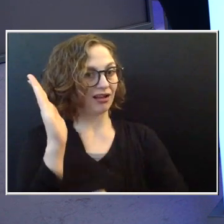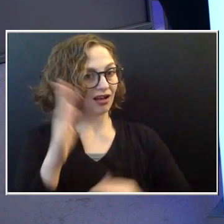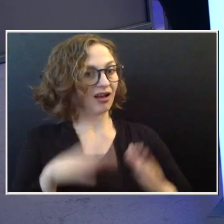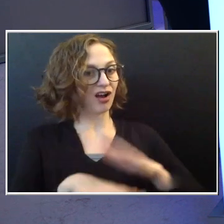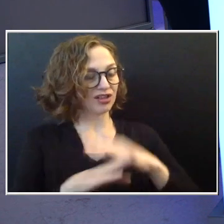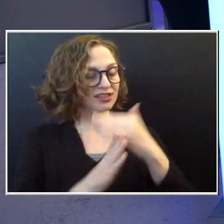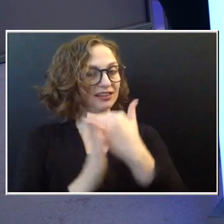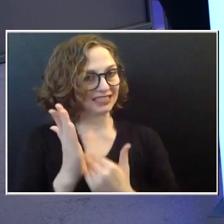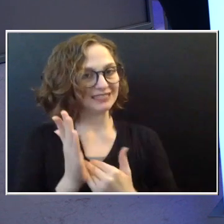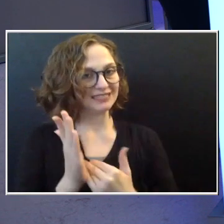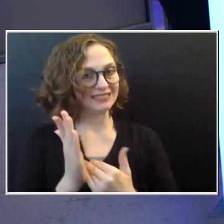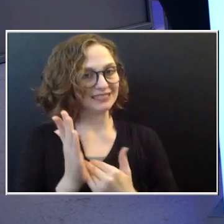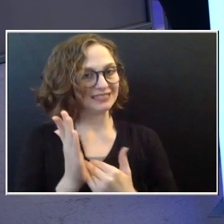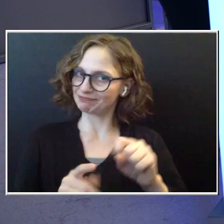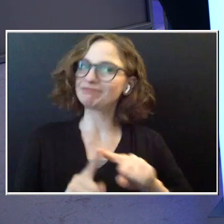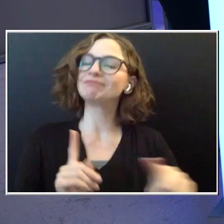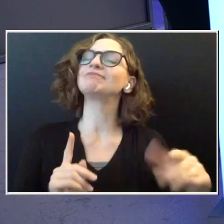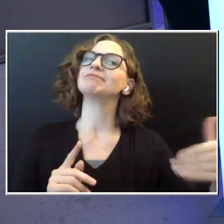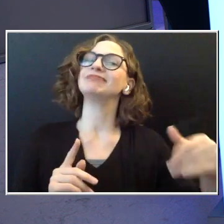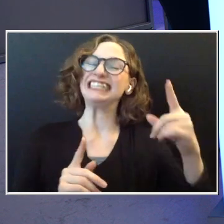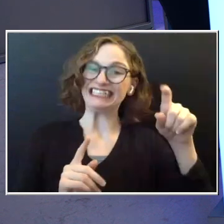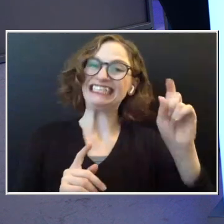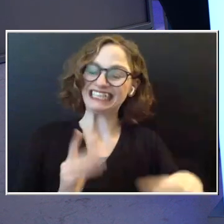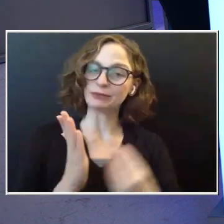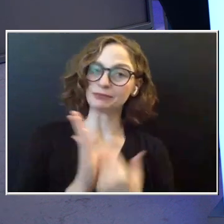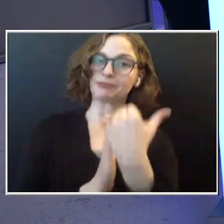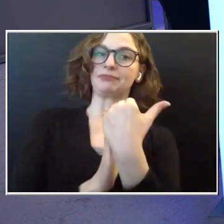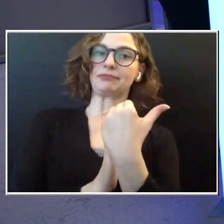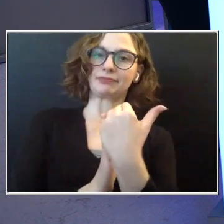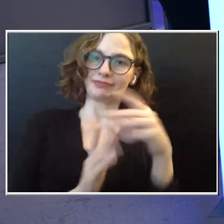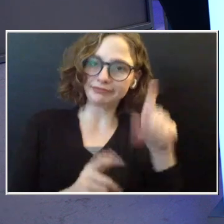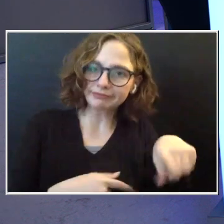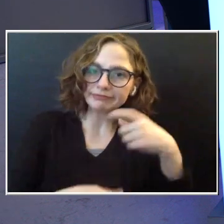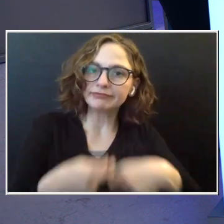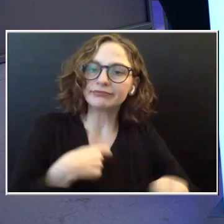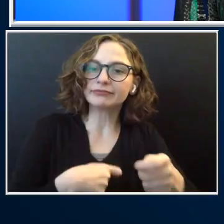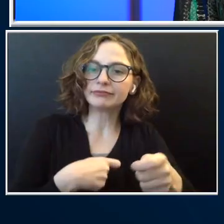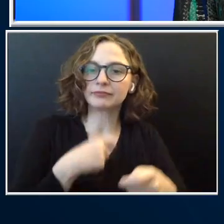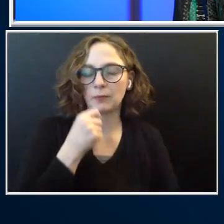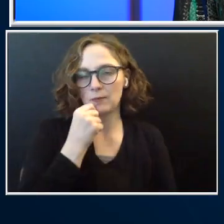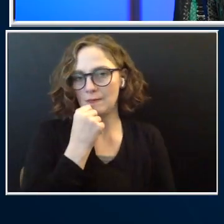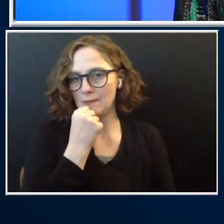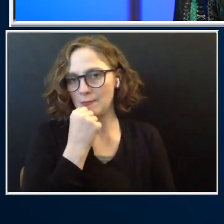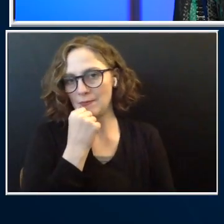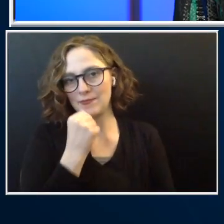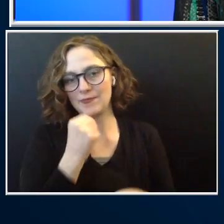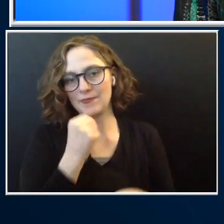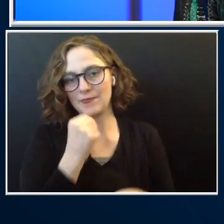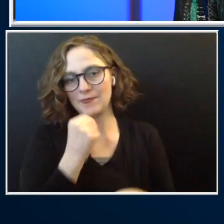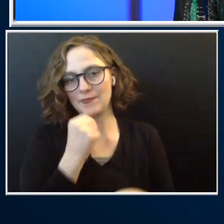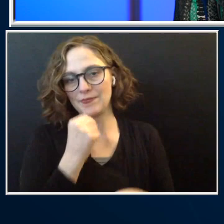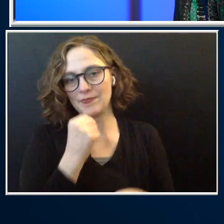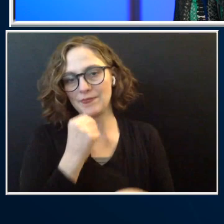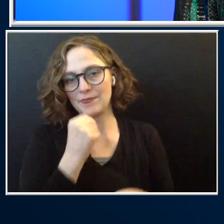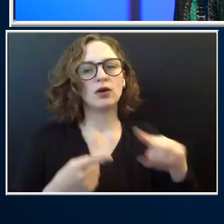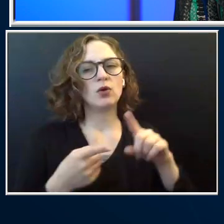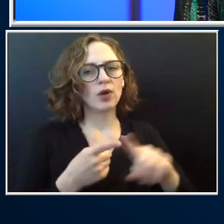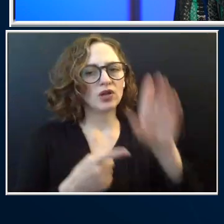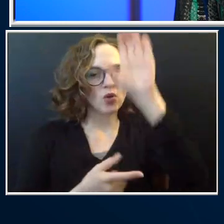So, so Beth, what changes did you see in Gary while he was in liver failure?